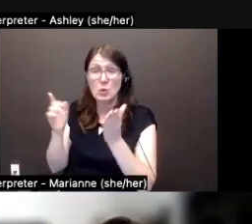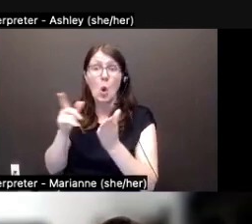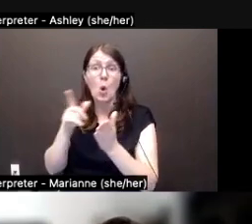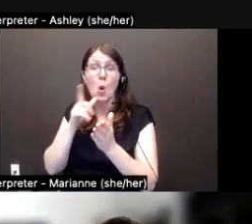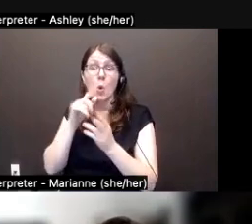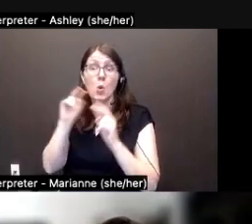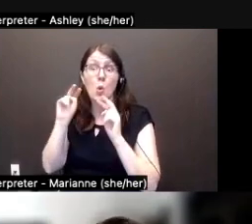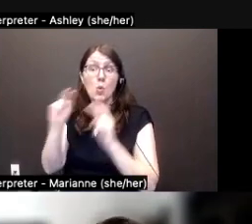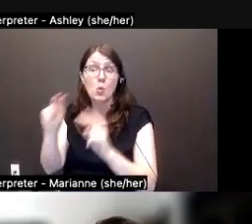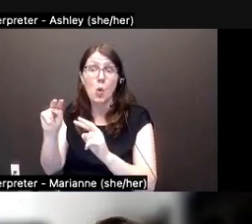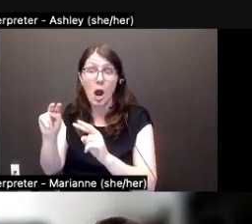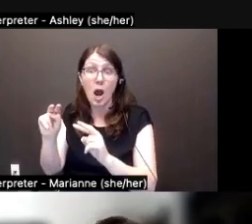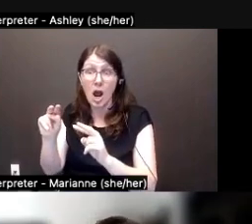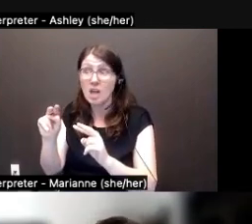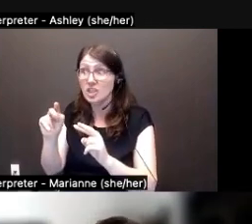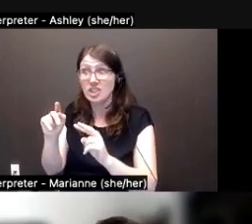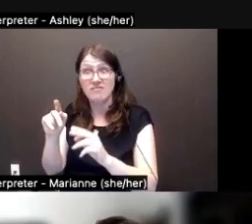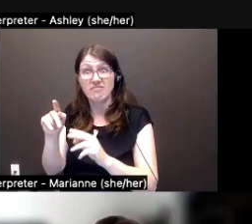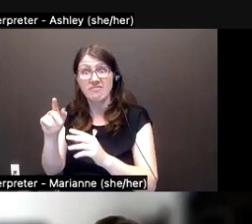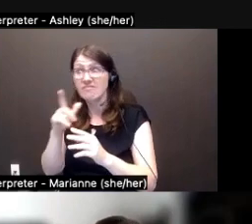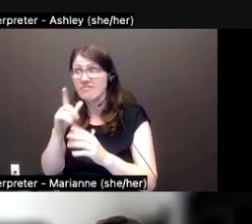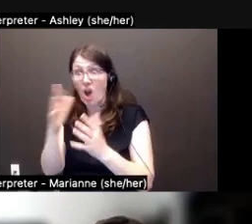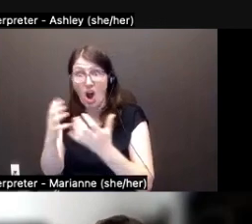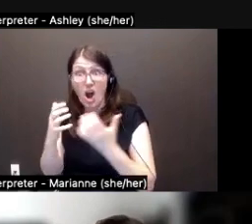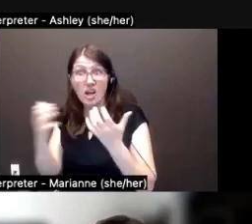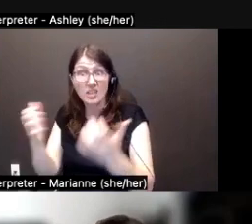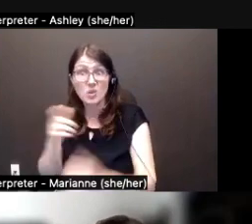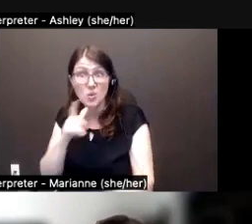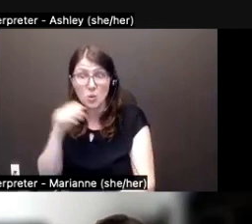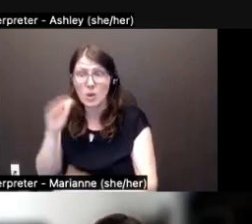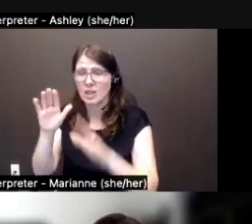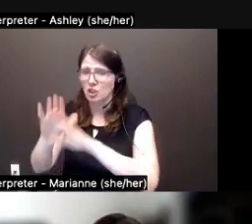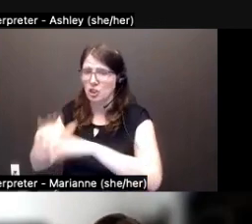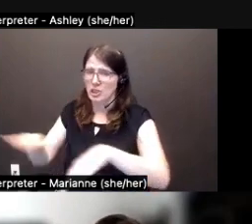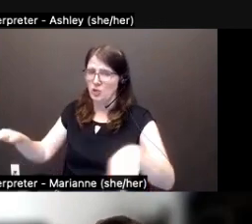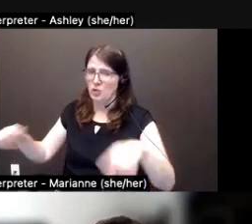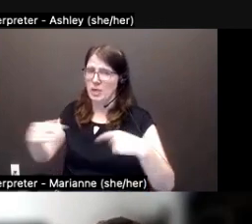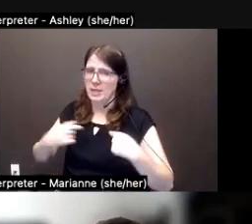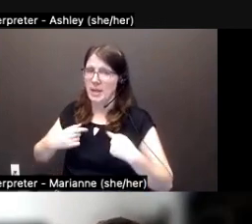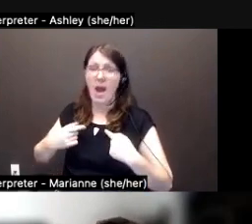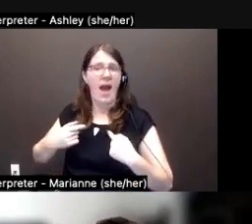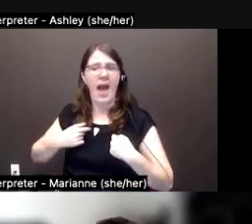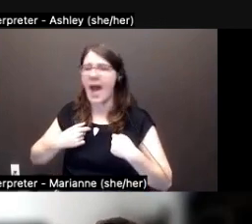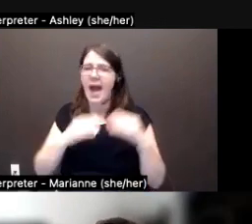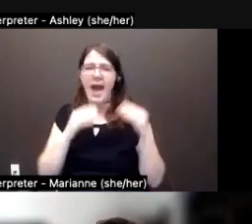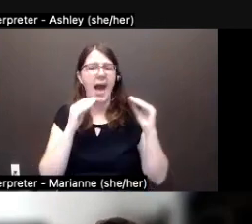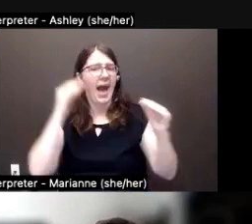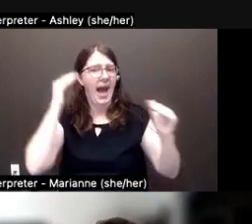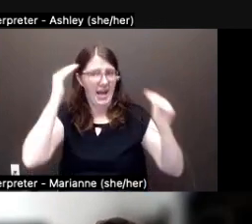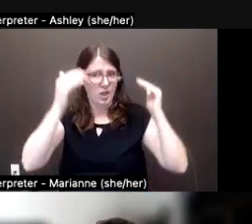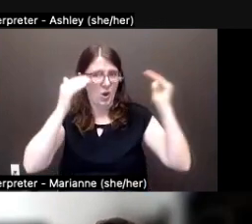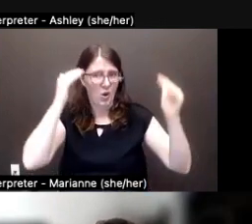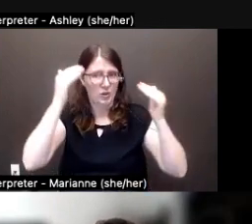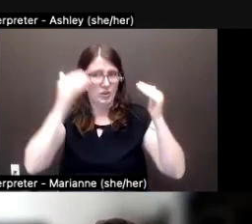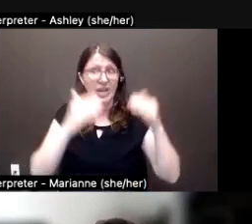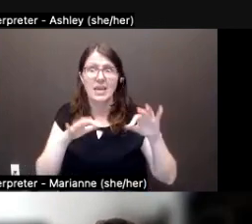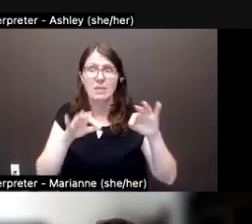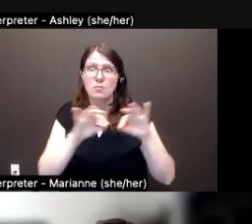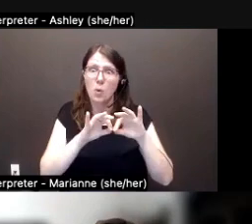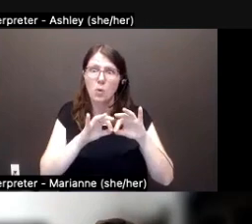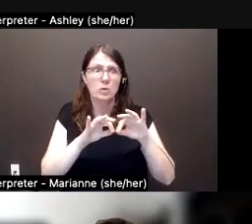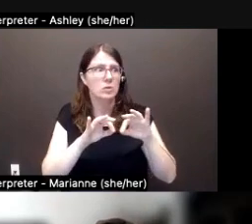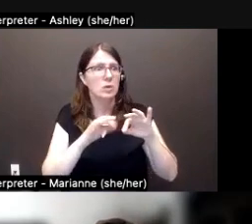about adult learning concepts, make sure that I am using those to influence my content and